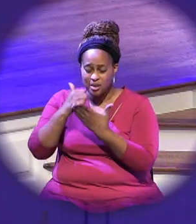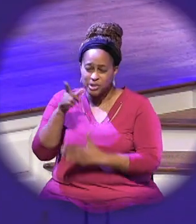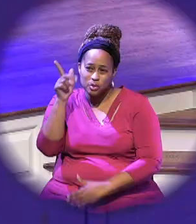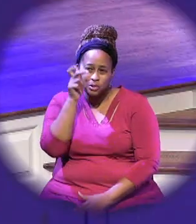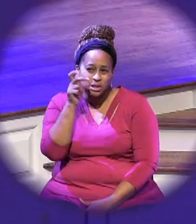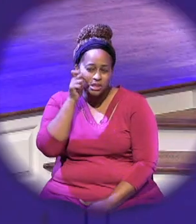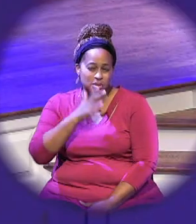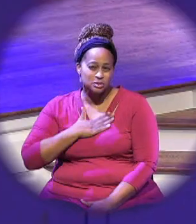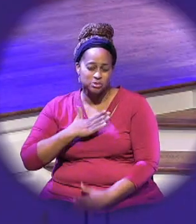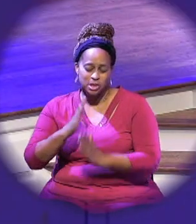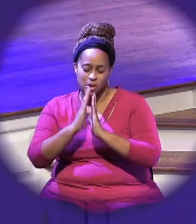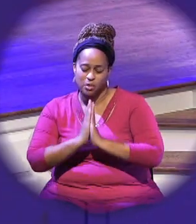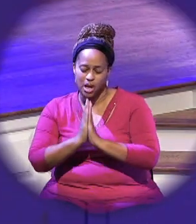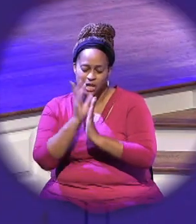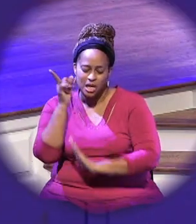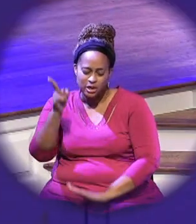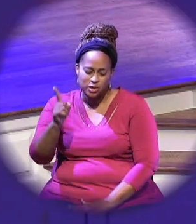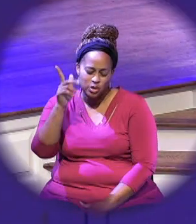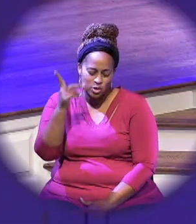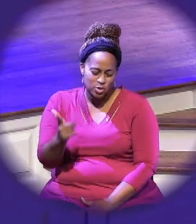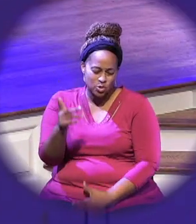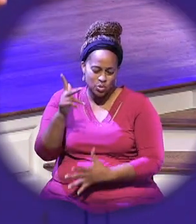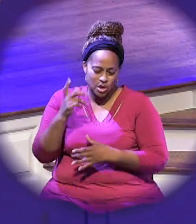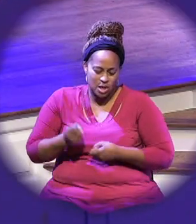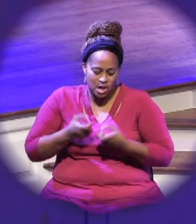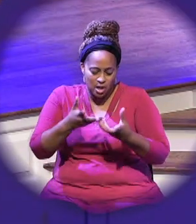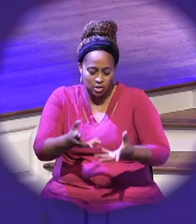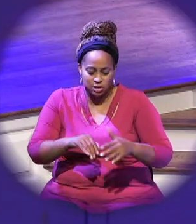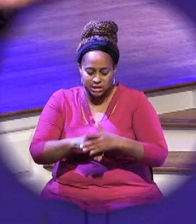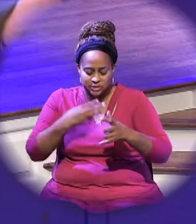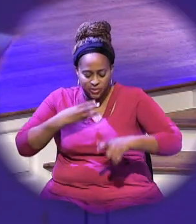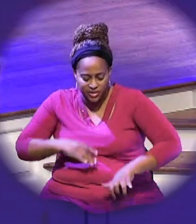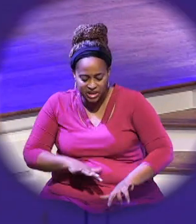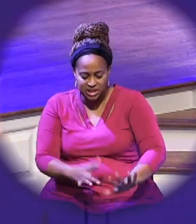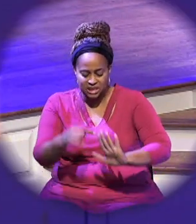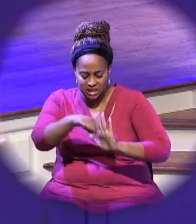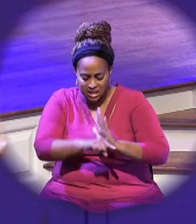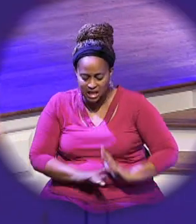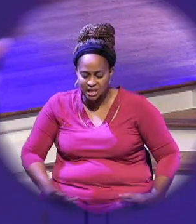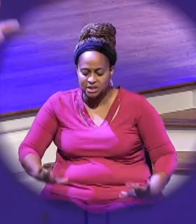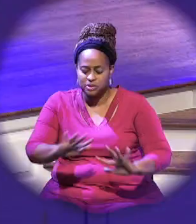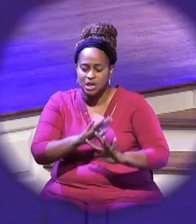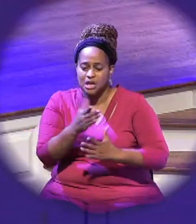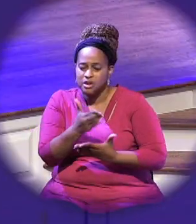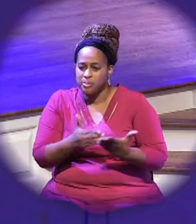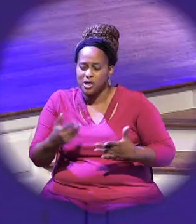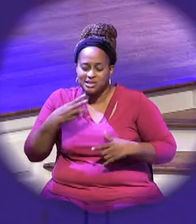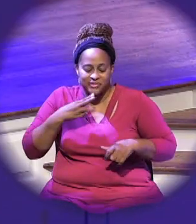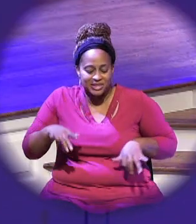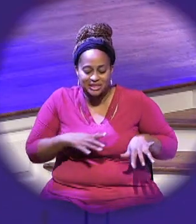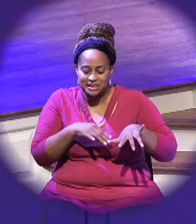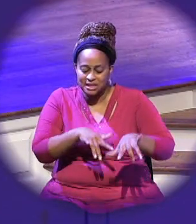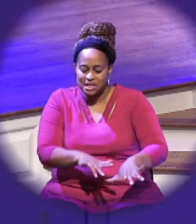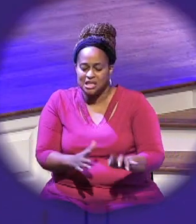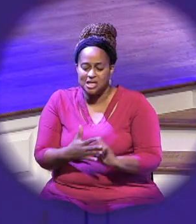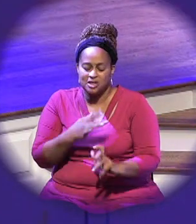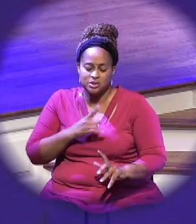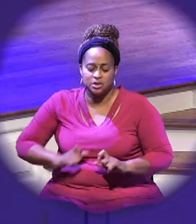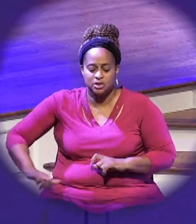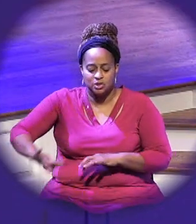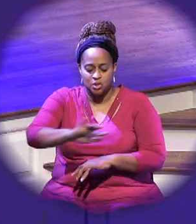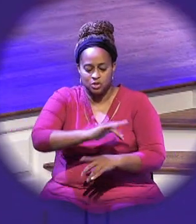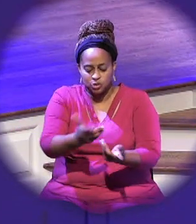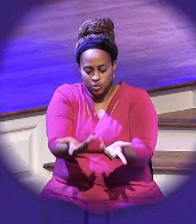to my cry. You hurled me into the depths, into the very heart of the seas, and the currents swirled about